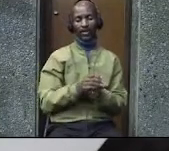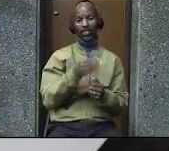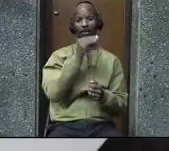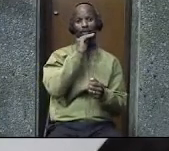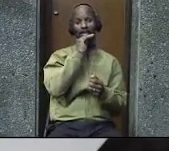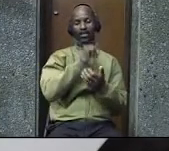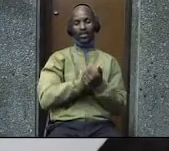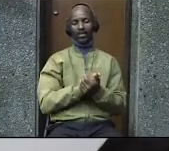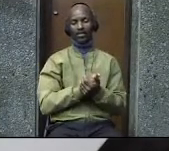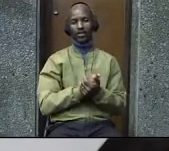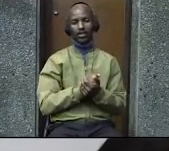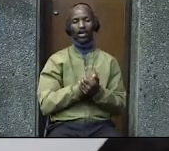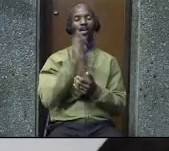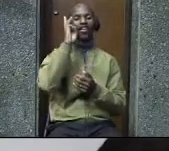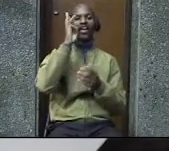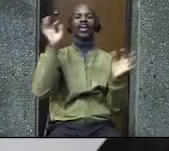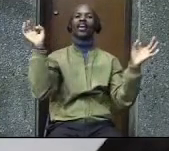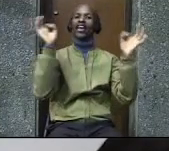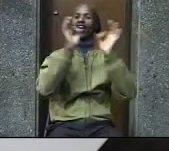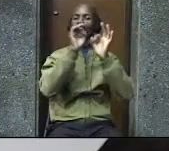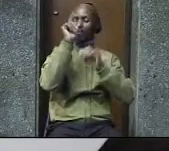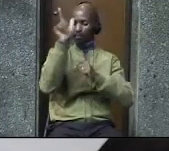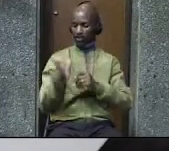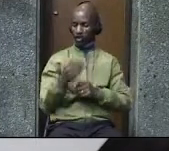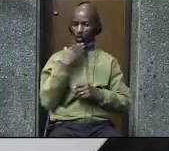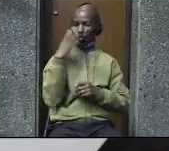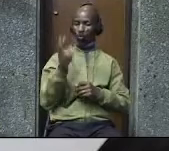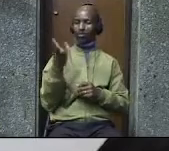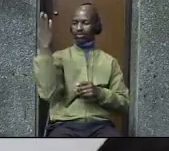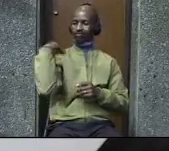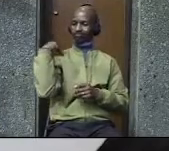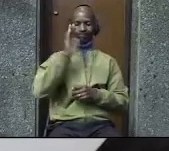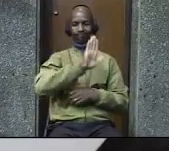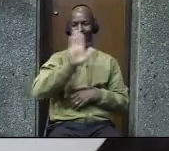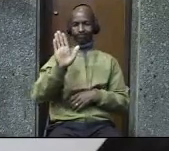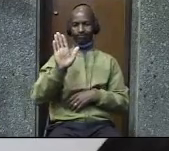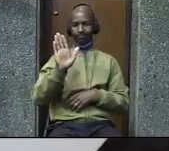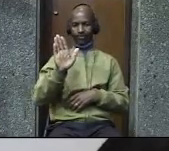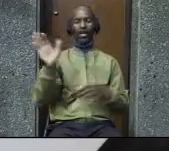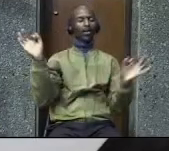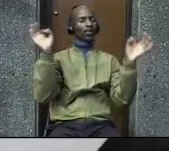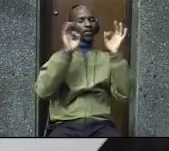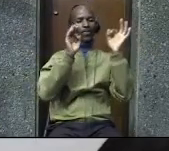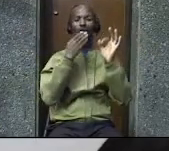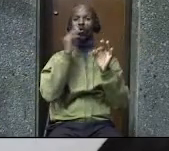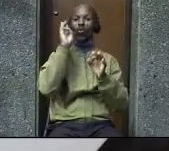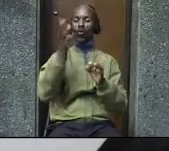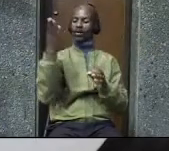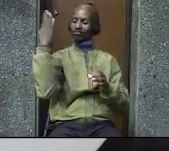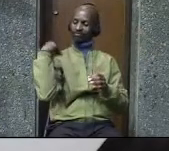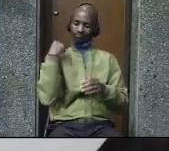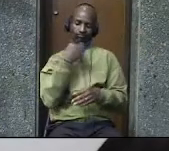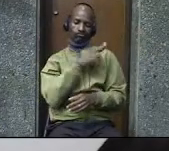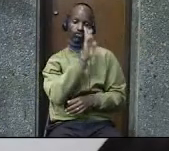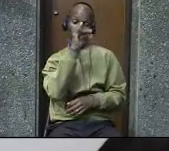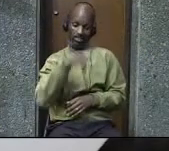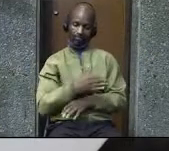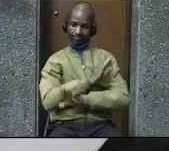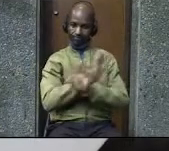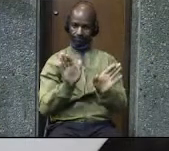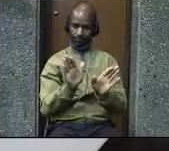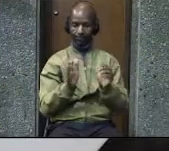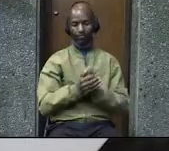means there will be no one who's going to be disorderly here. There is no one who's going to disrespect anyone